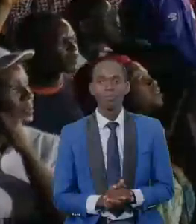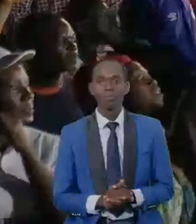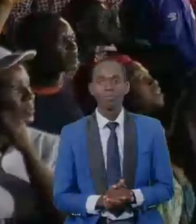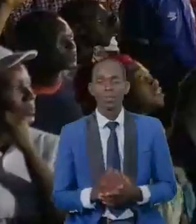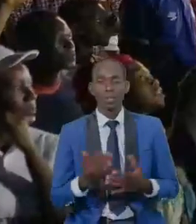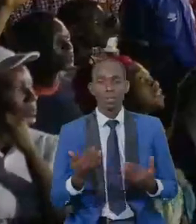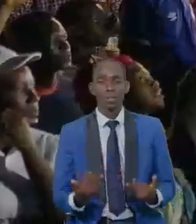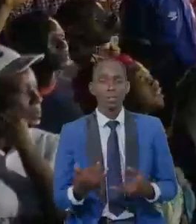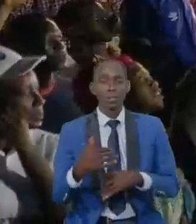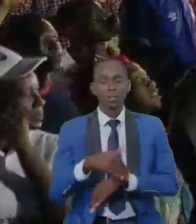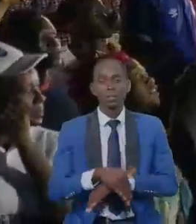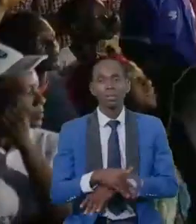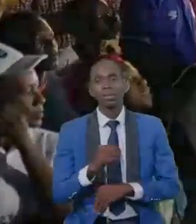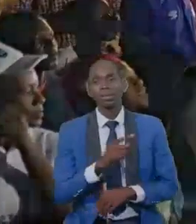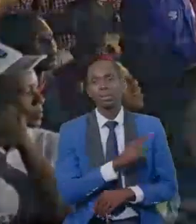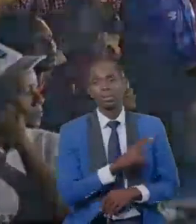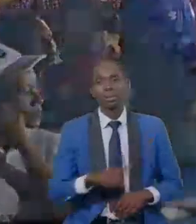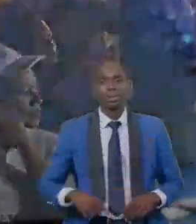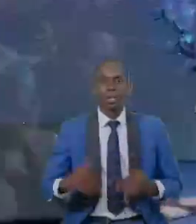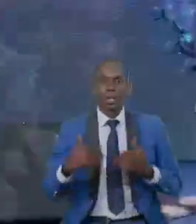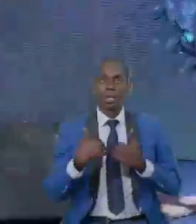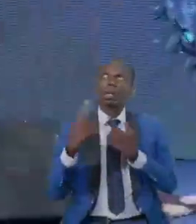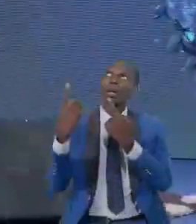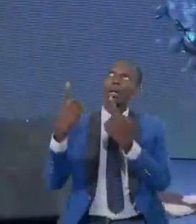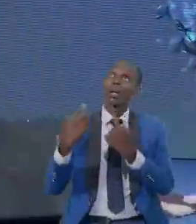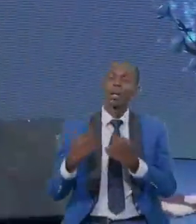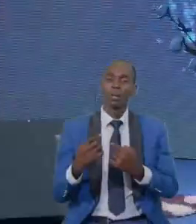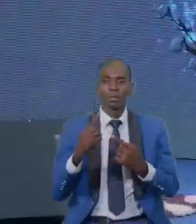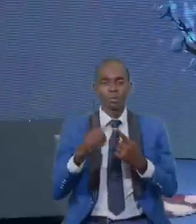Tonight, the Lord has come to visit you.